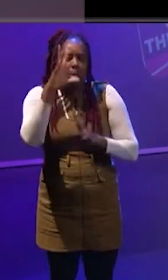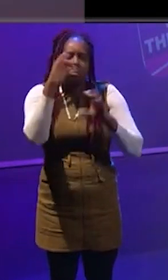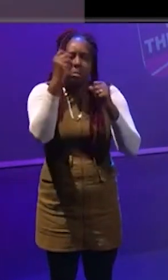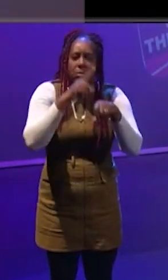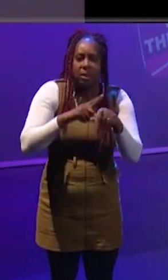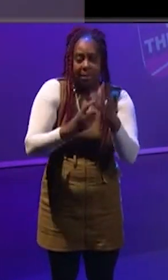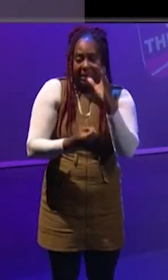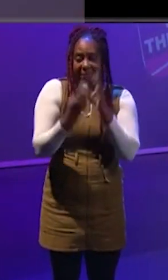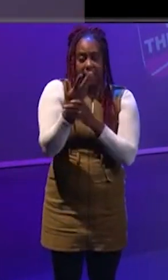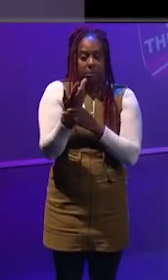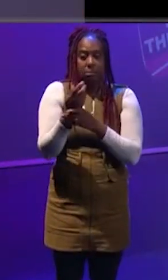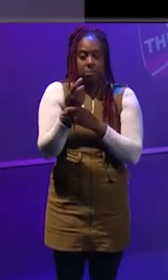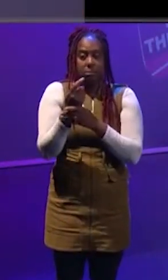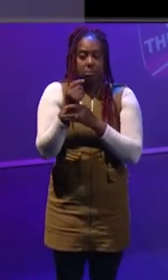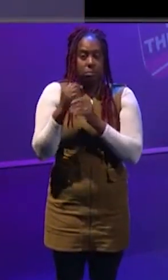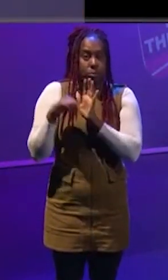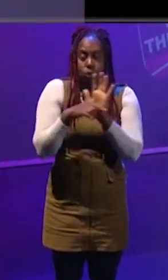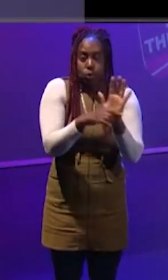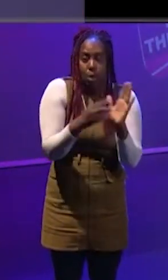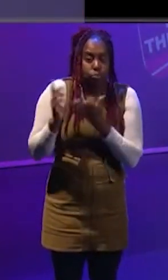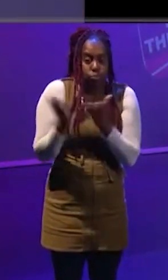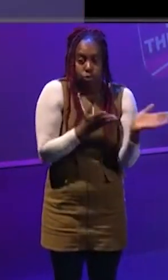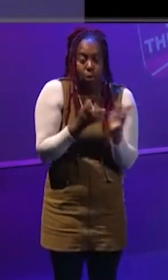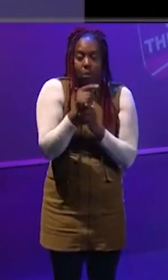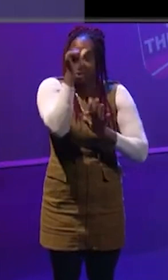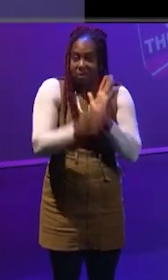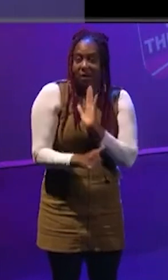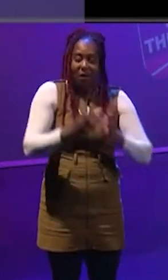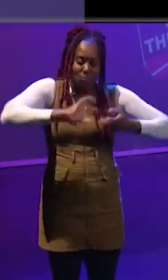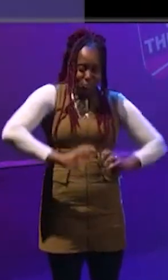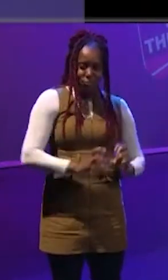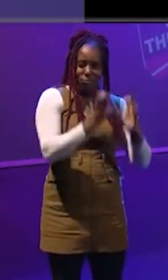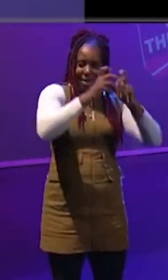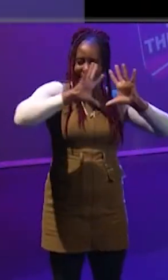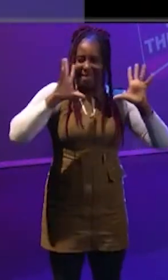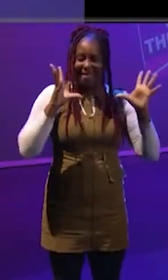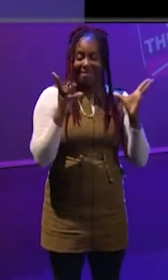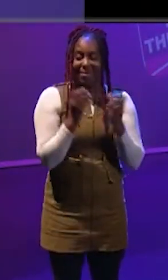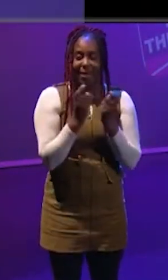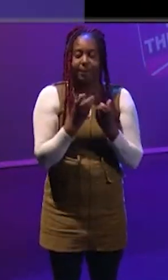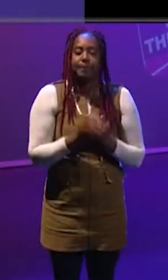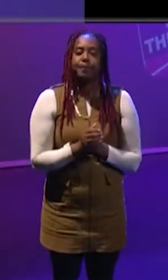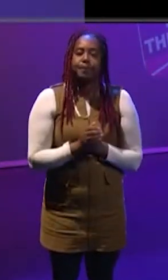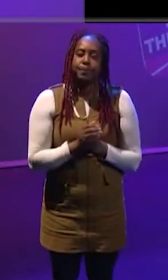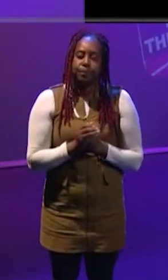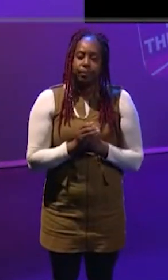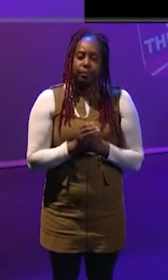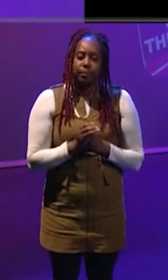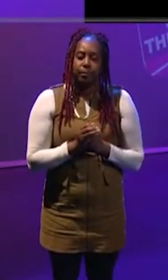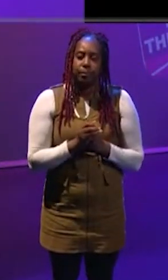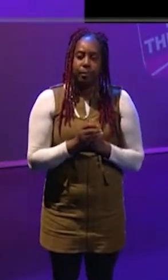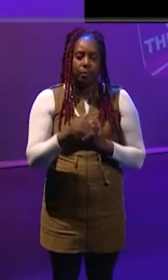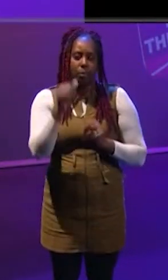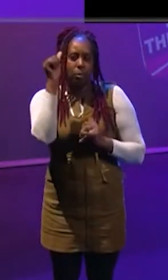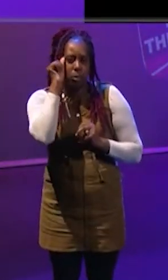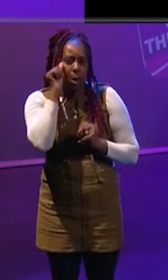I develop a show right at the beginning of its kind of creation, as Sophie said earlier. And then I know that it's